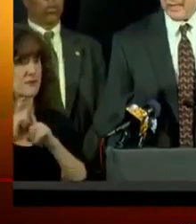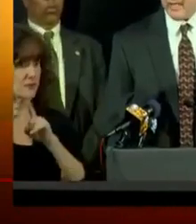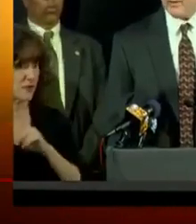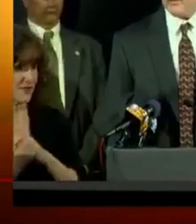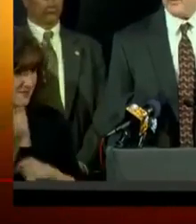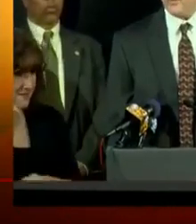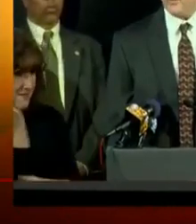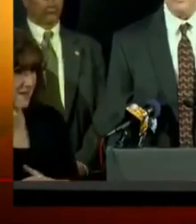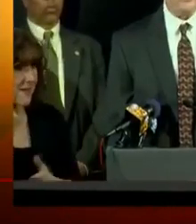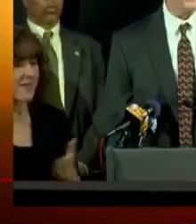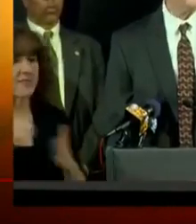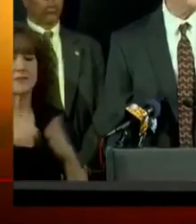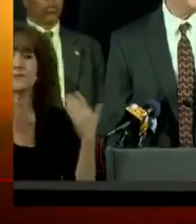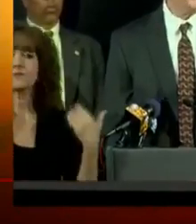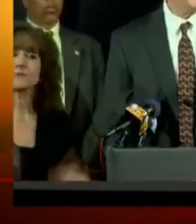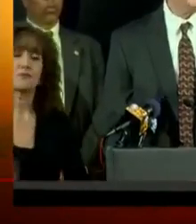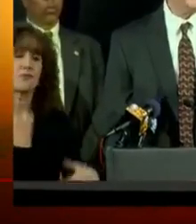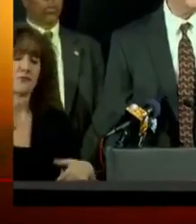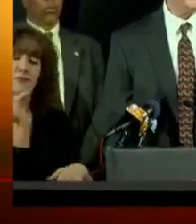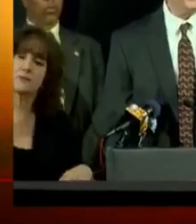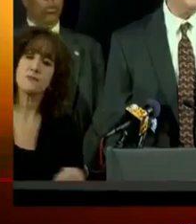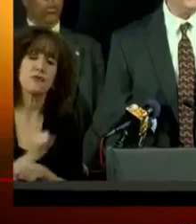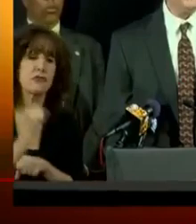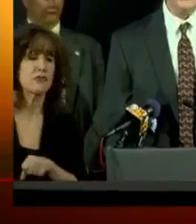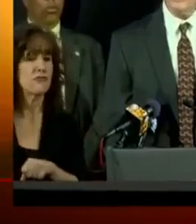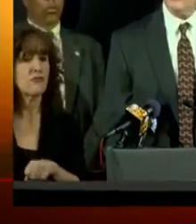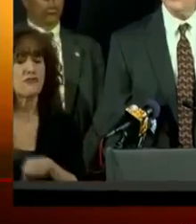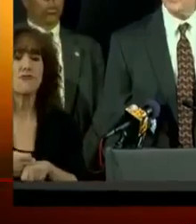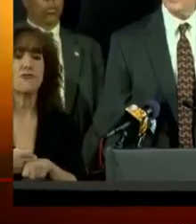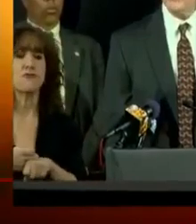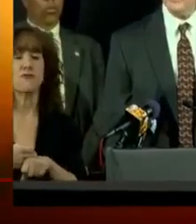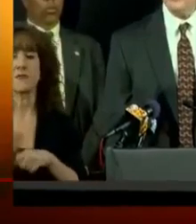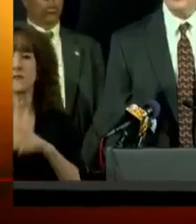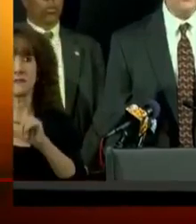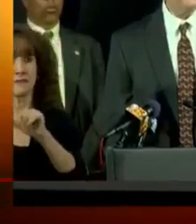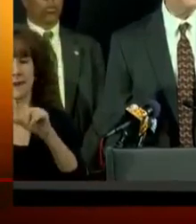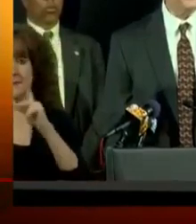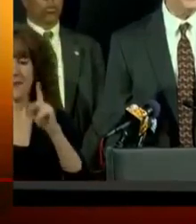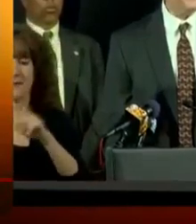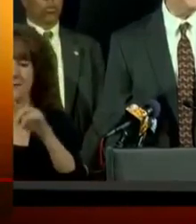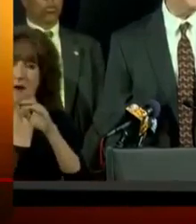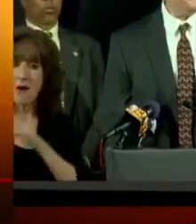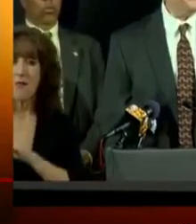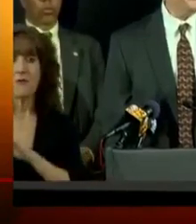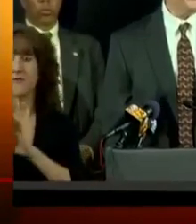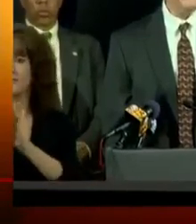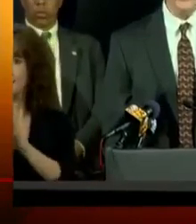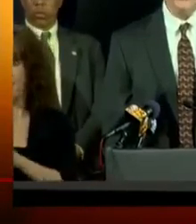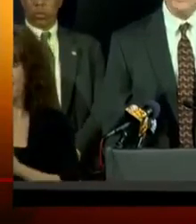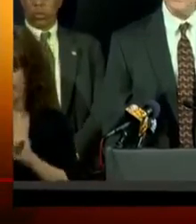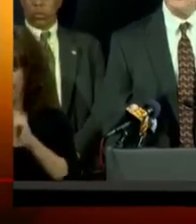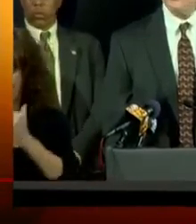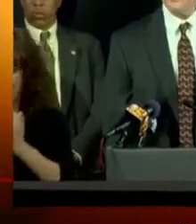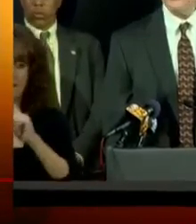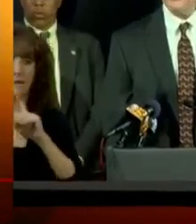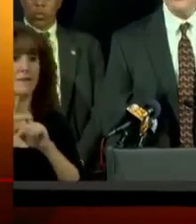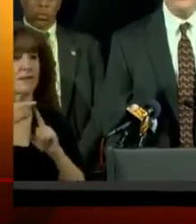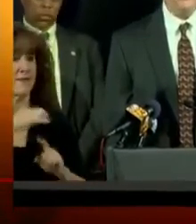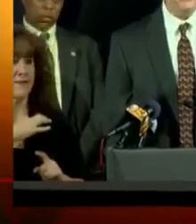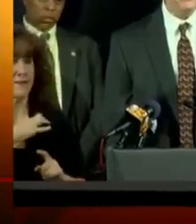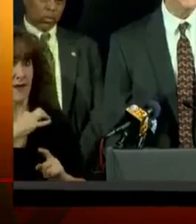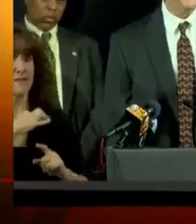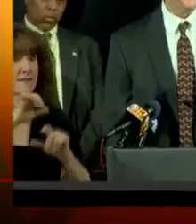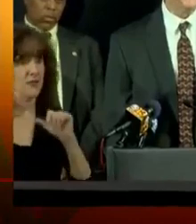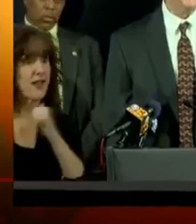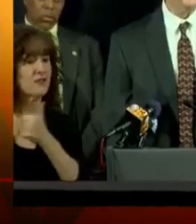What you see here is a full court press. You see representatives from organizations across the state agency, as well as volunteer